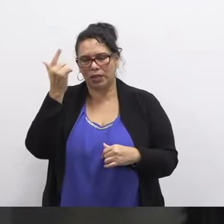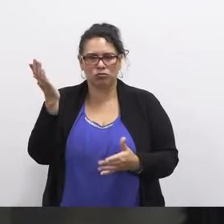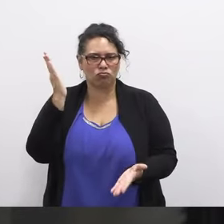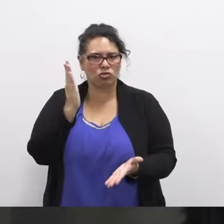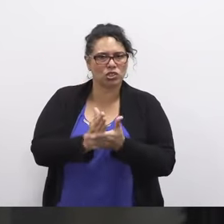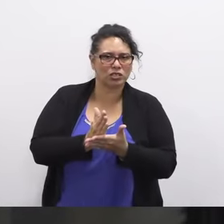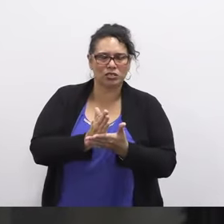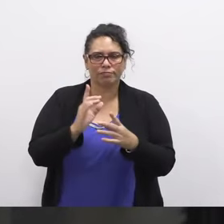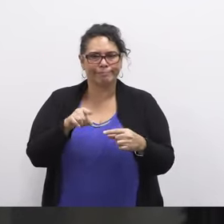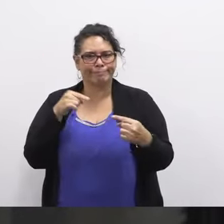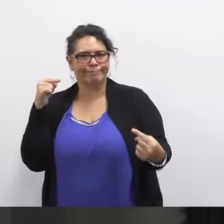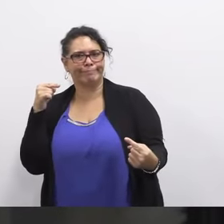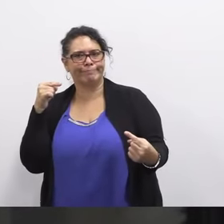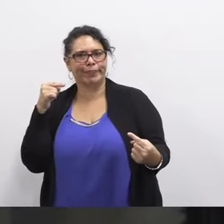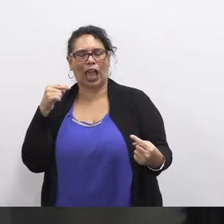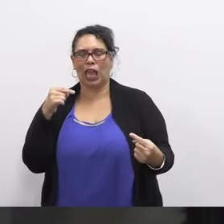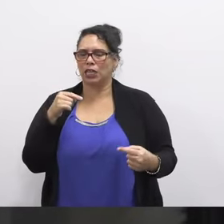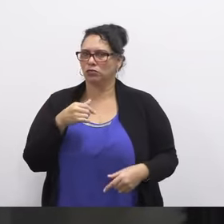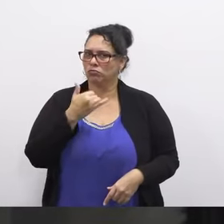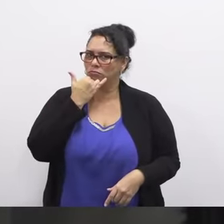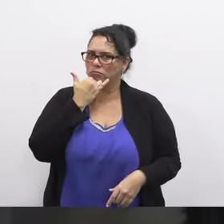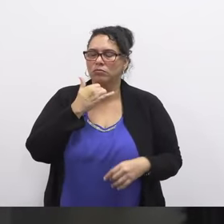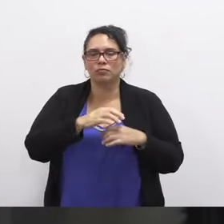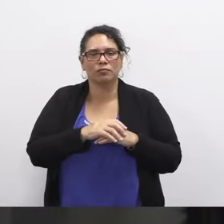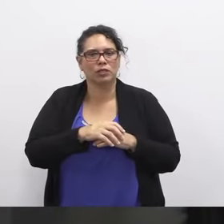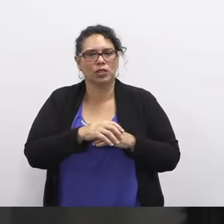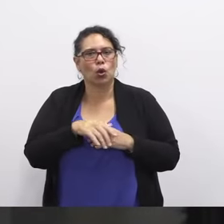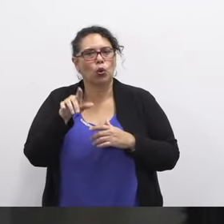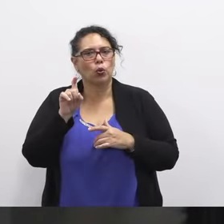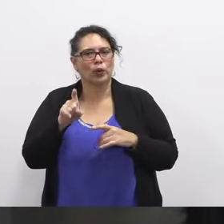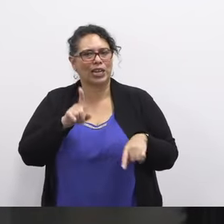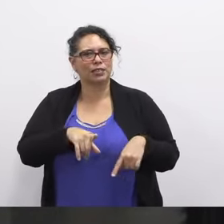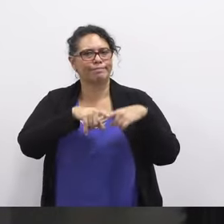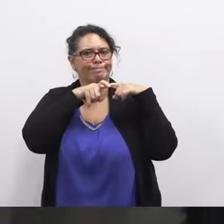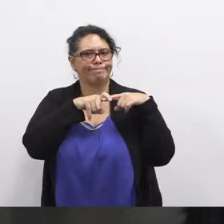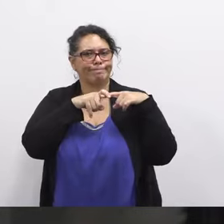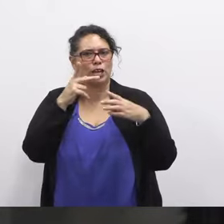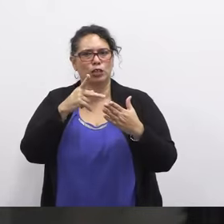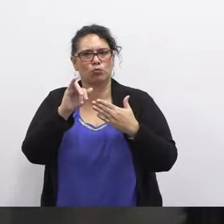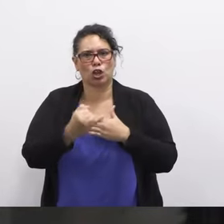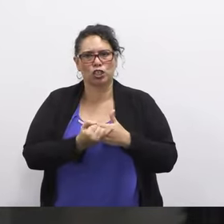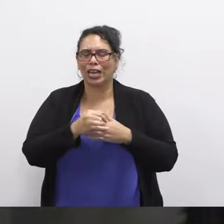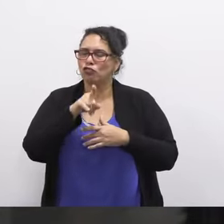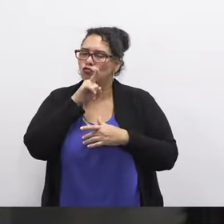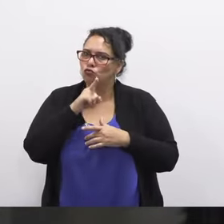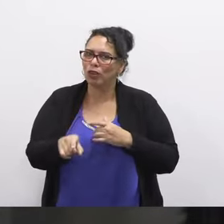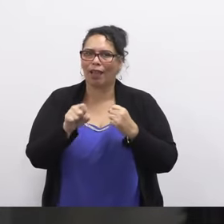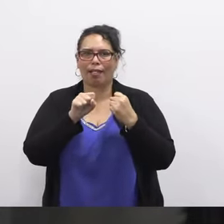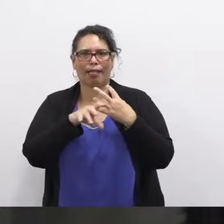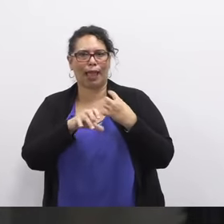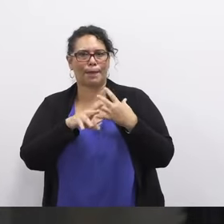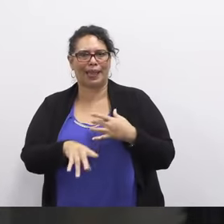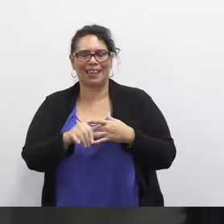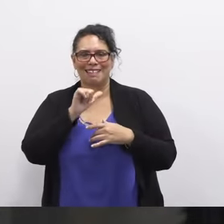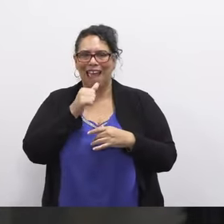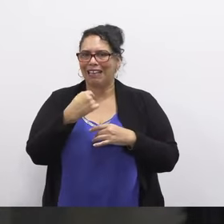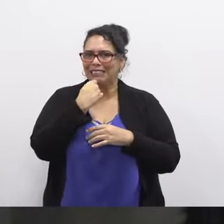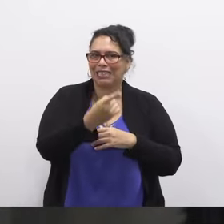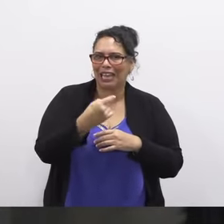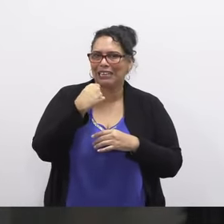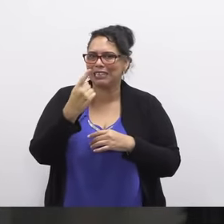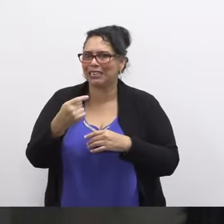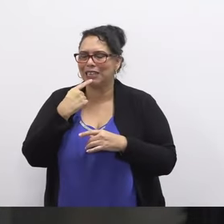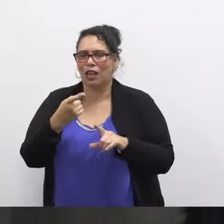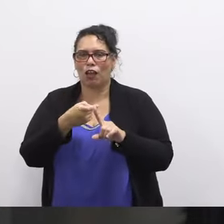extremely strong. We need to put a hold on this project and get real input and not dictates from a